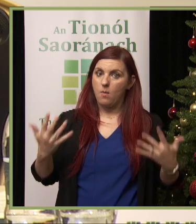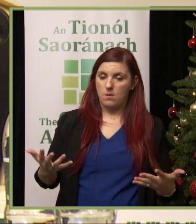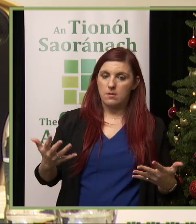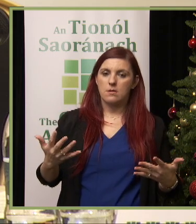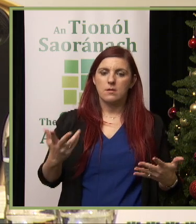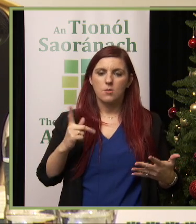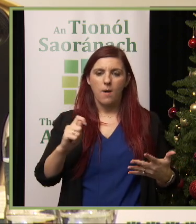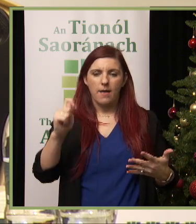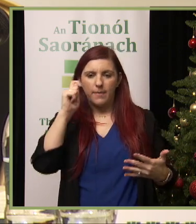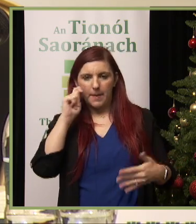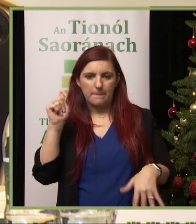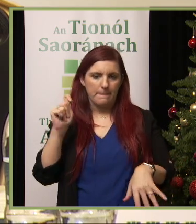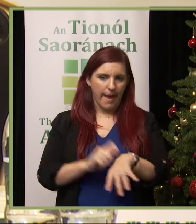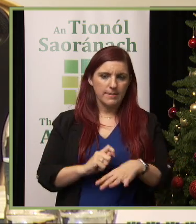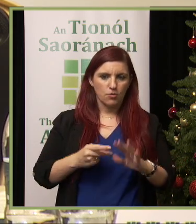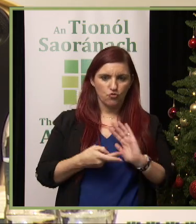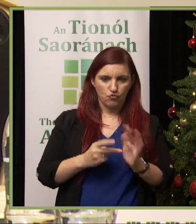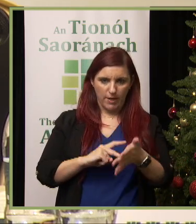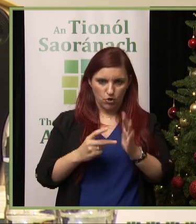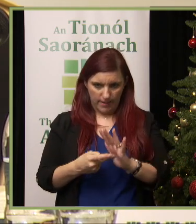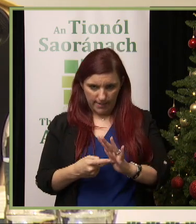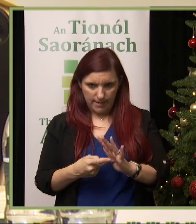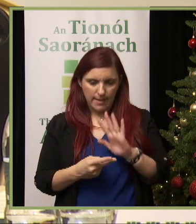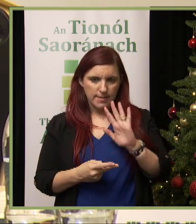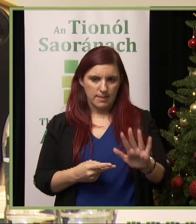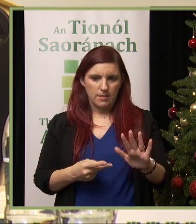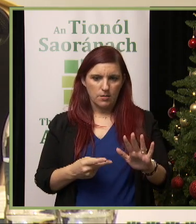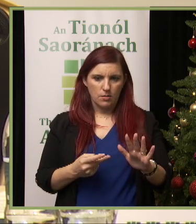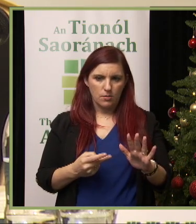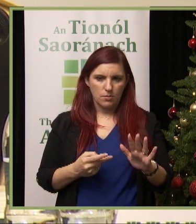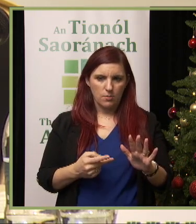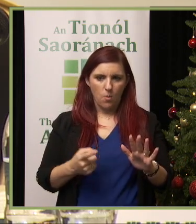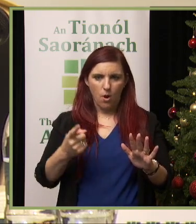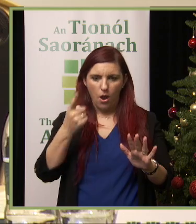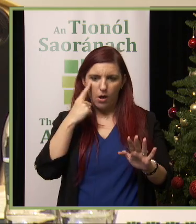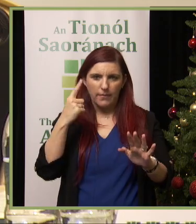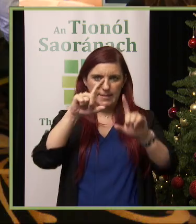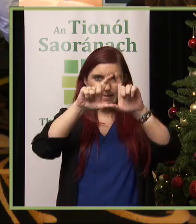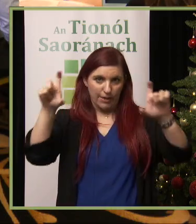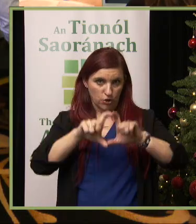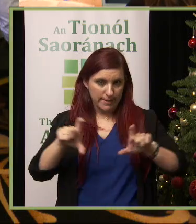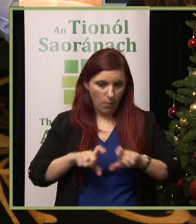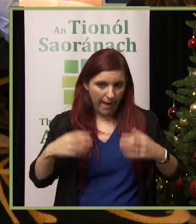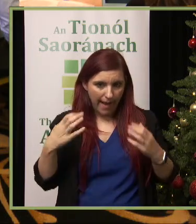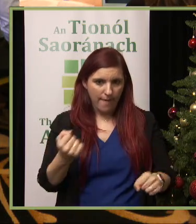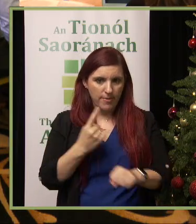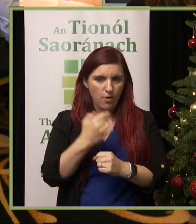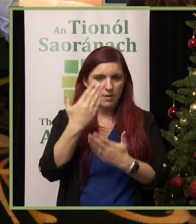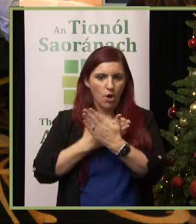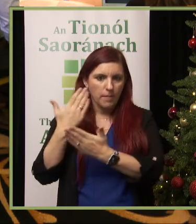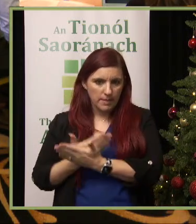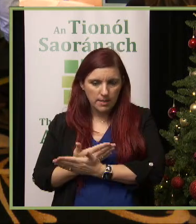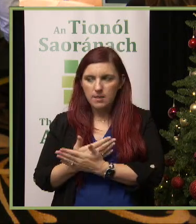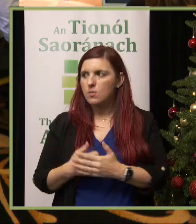I think the best strategy on advice is to take this in the sections that we have them on our documents. And